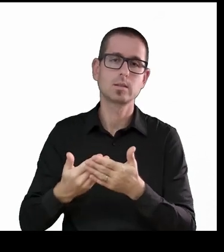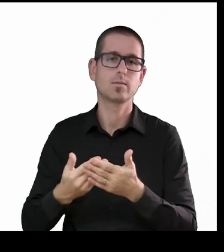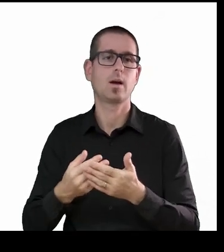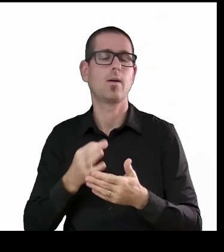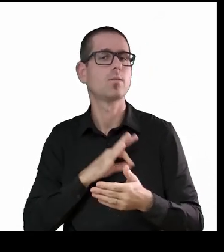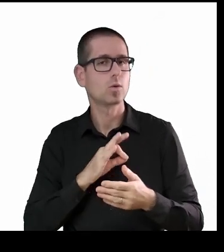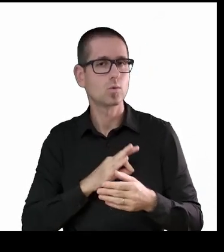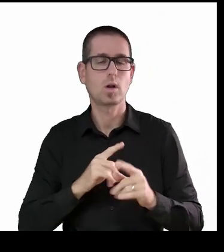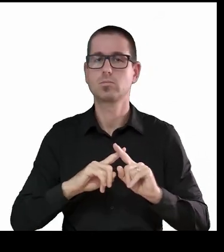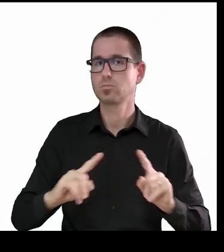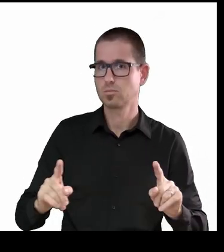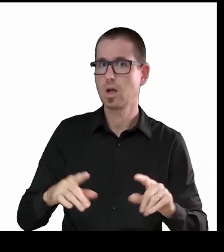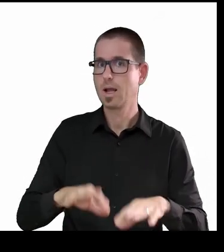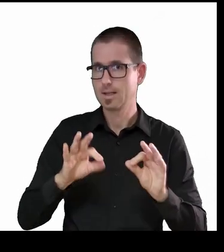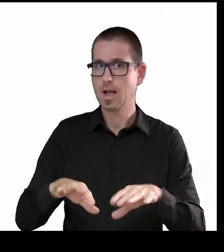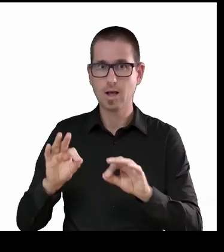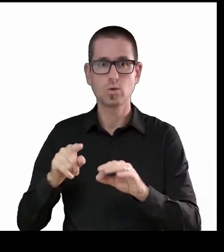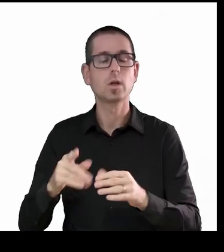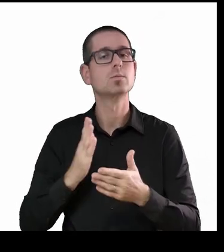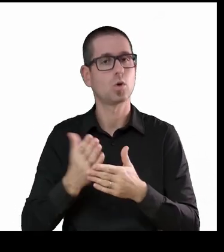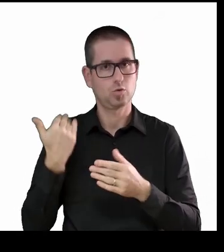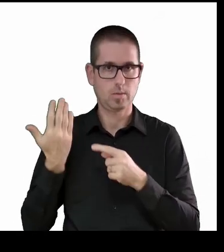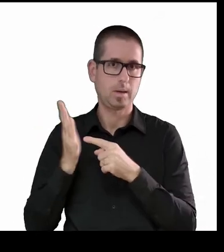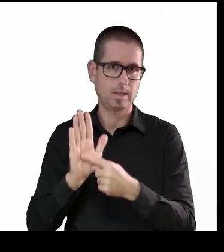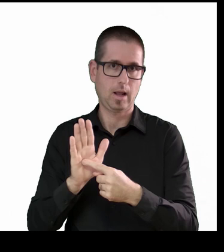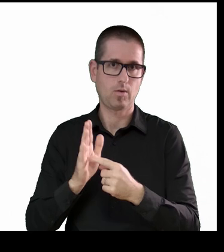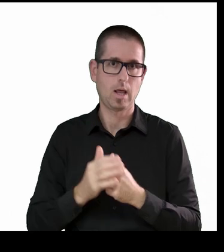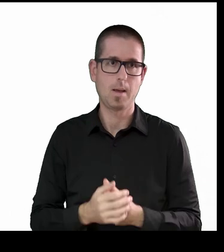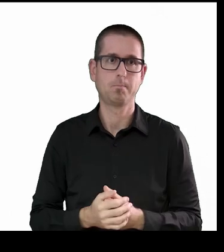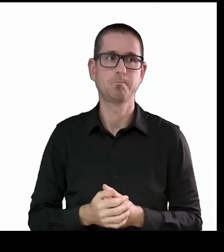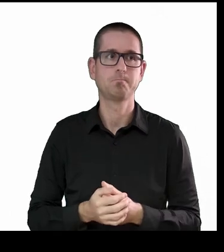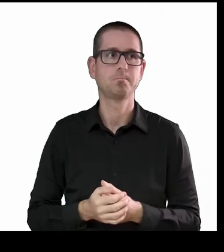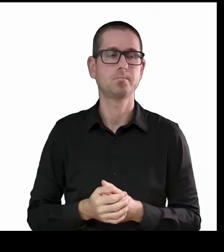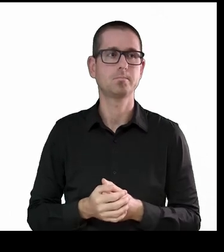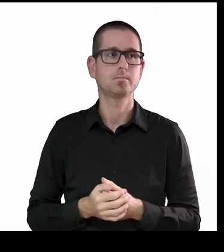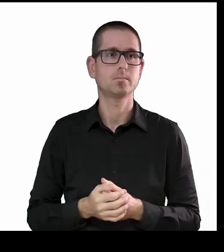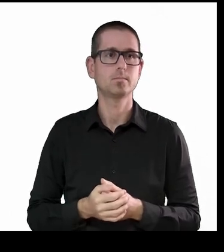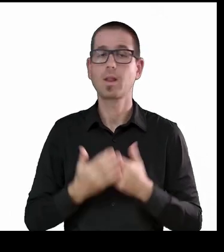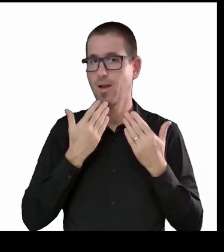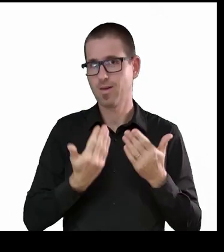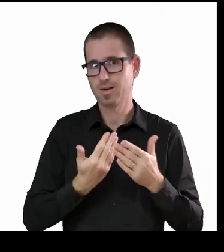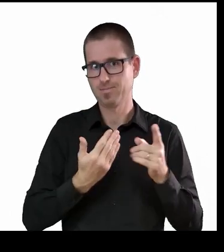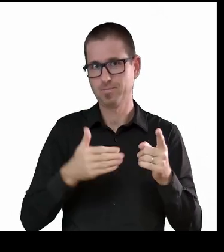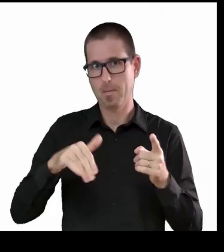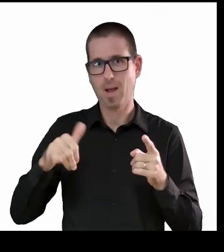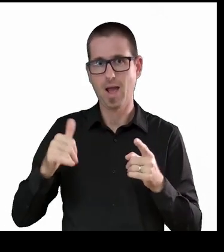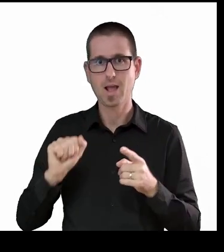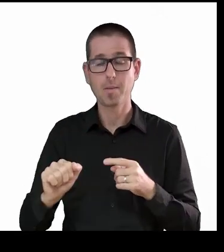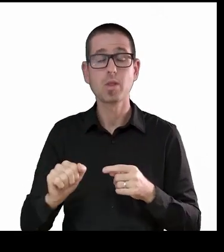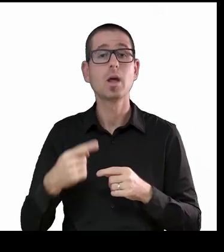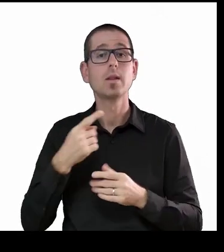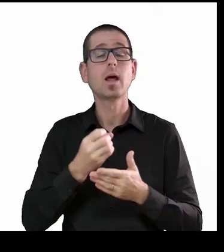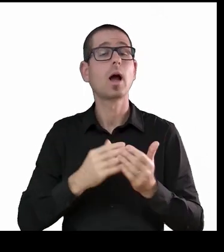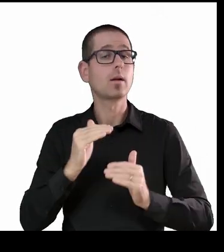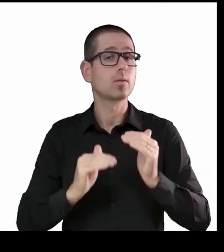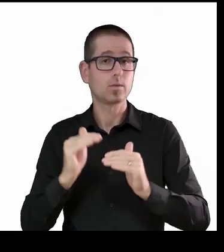specific indicators that we already presented before, thanks to Maya. And this